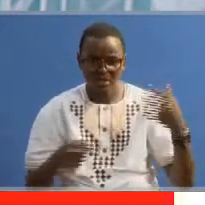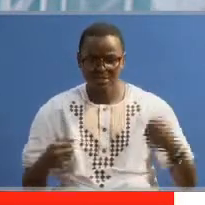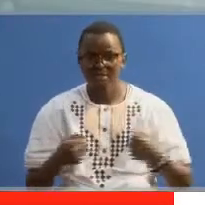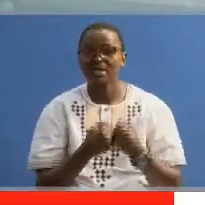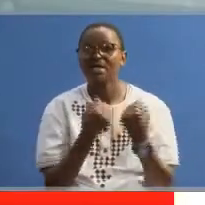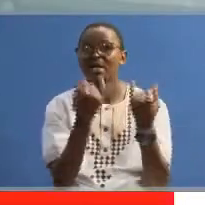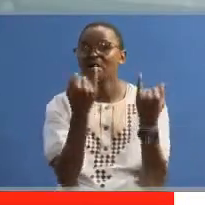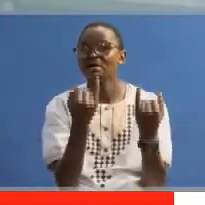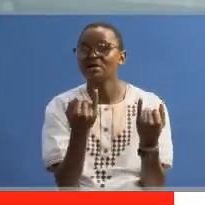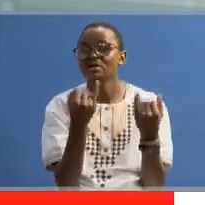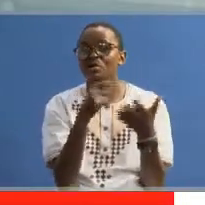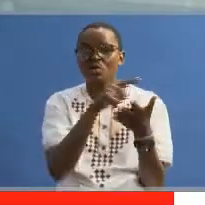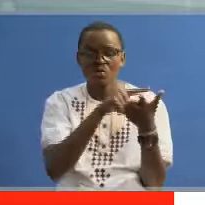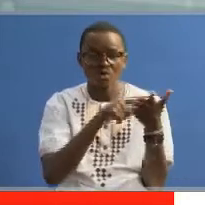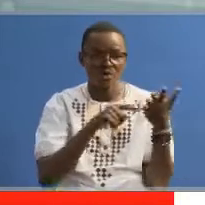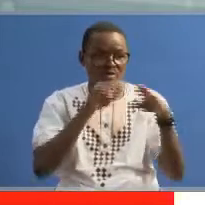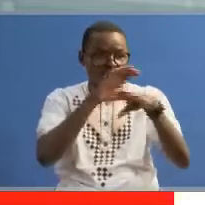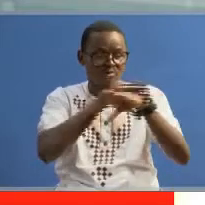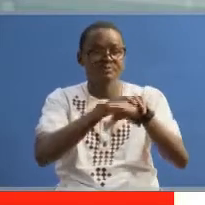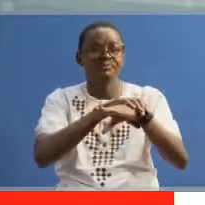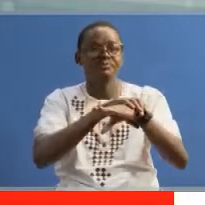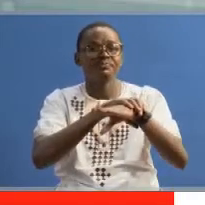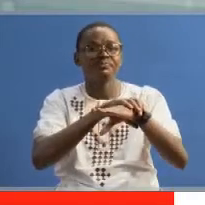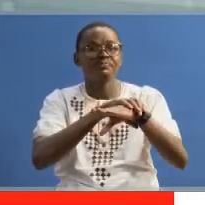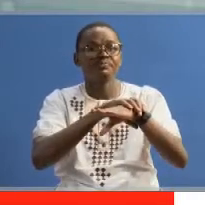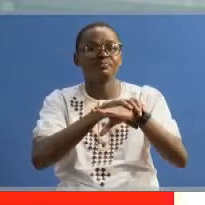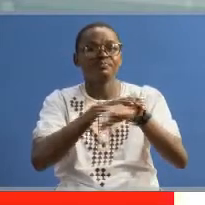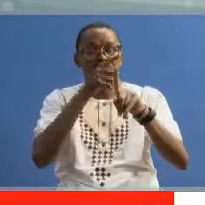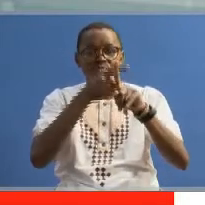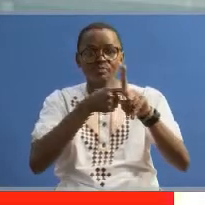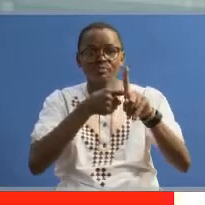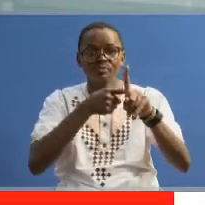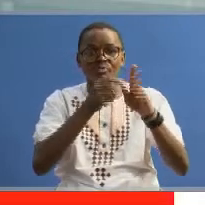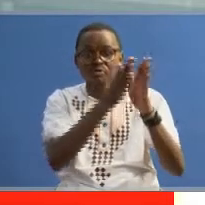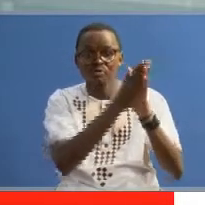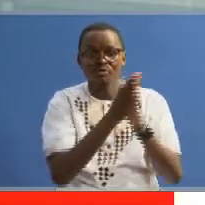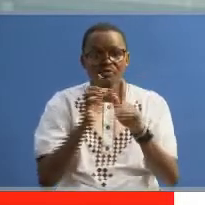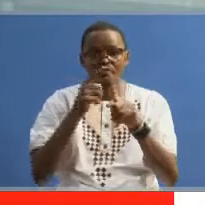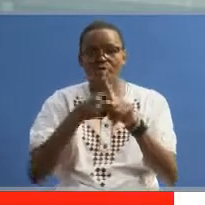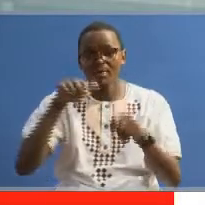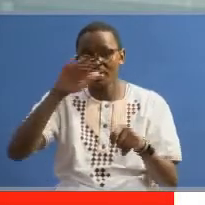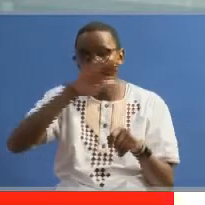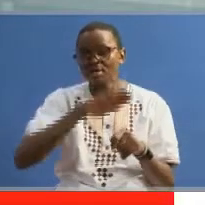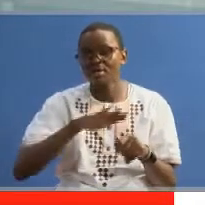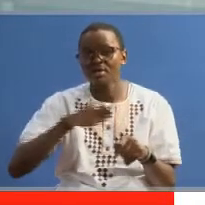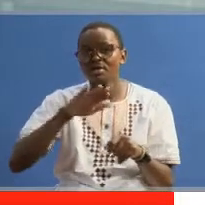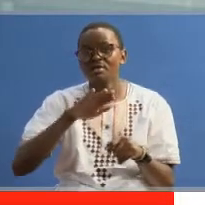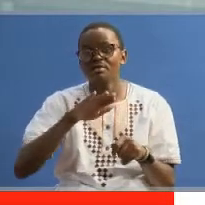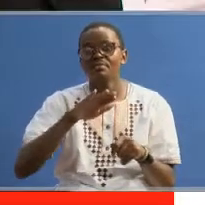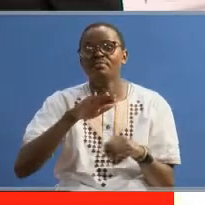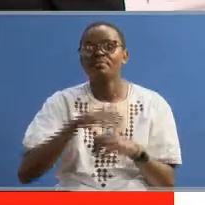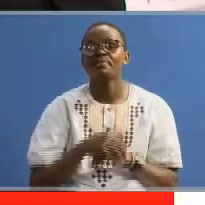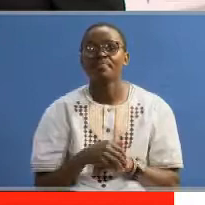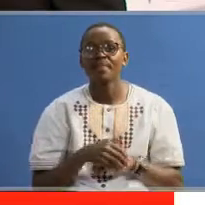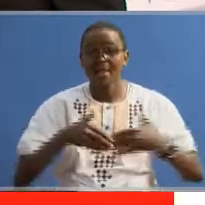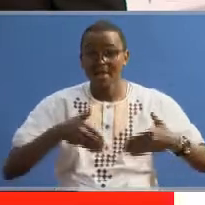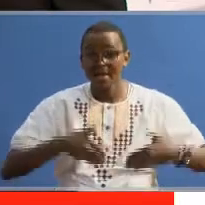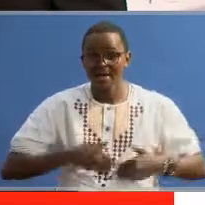happening right now and what we are getting even from stories from these areas is that